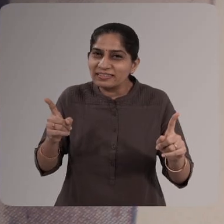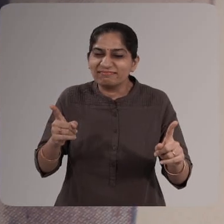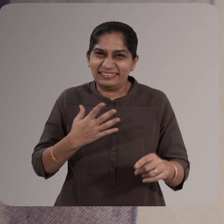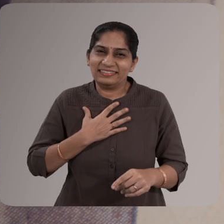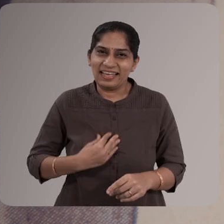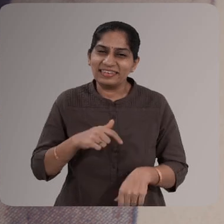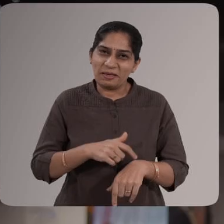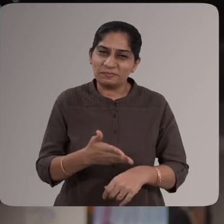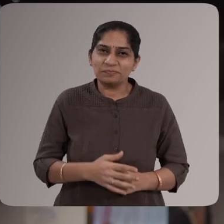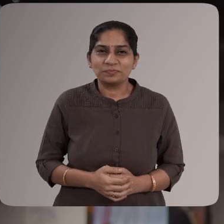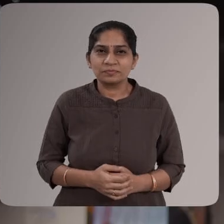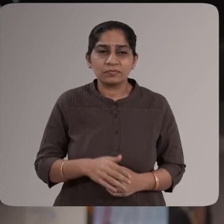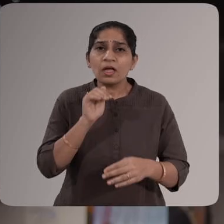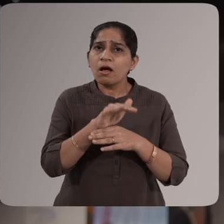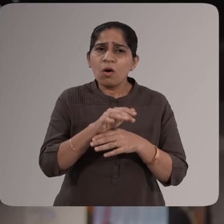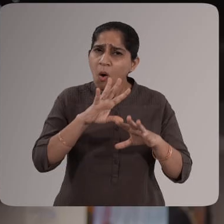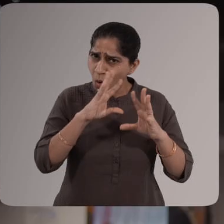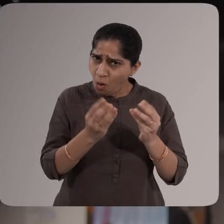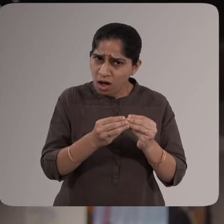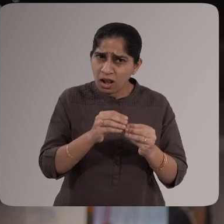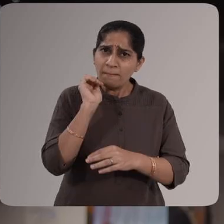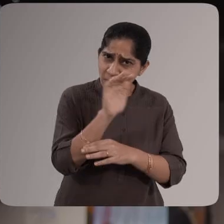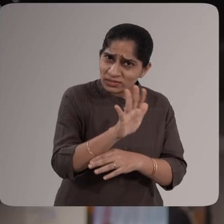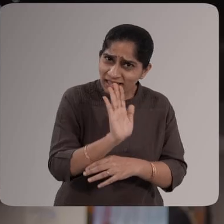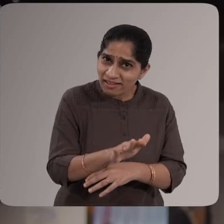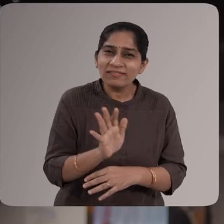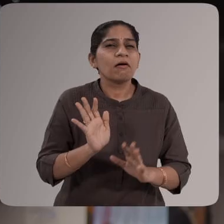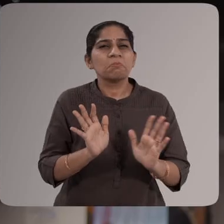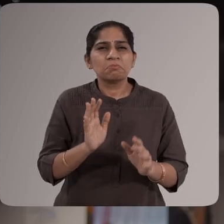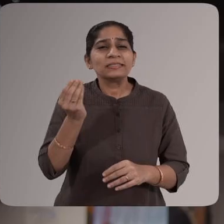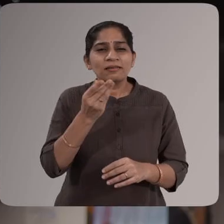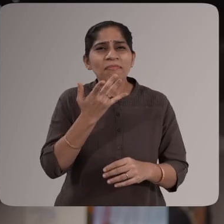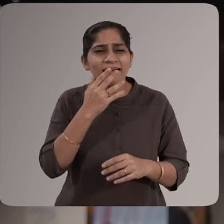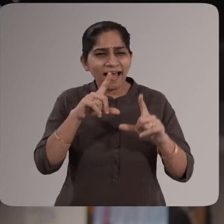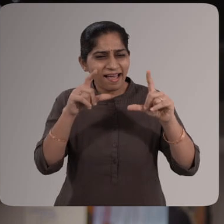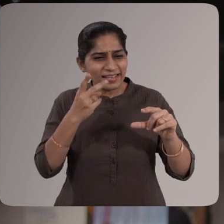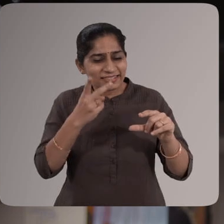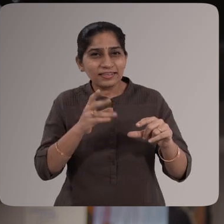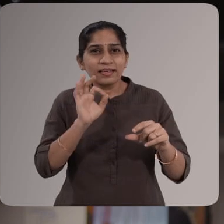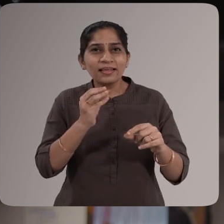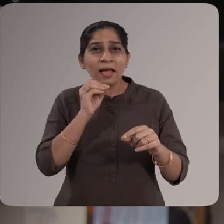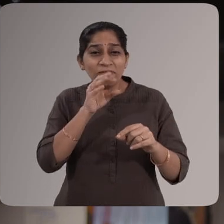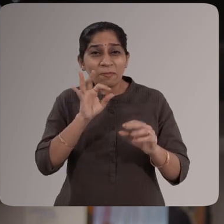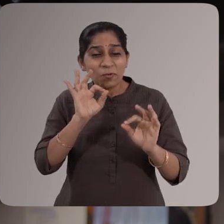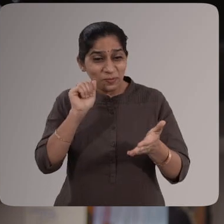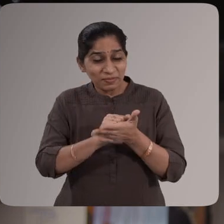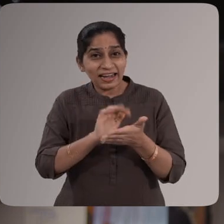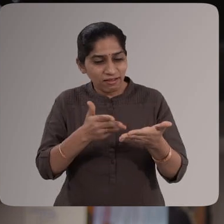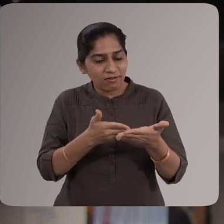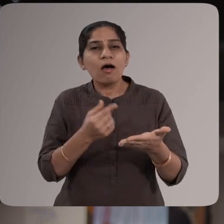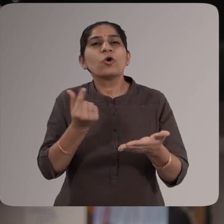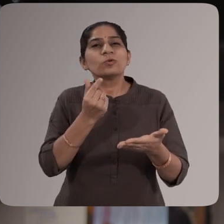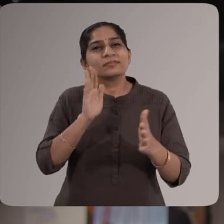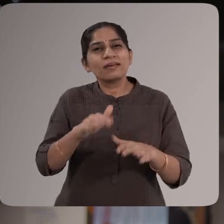from loved ones. Our postcard has not been used, and perhaps its colourful nature and inspirational message meant that it sat